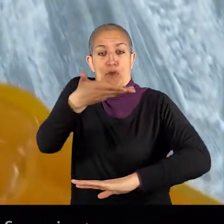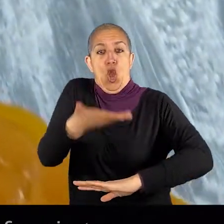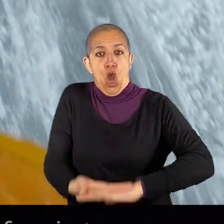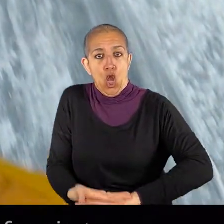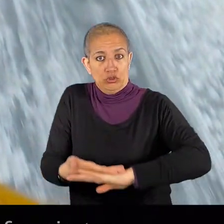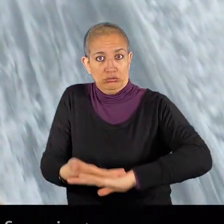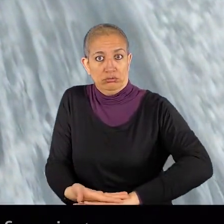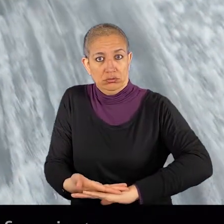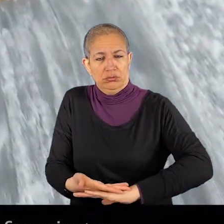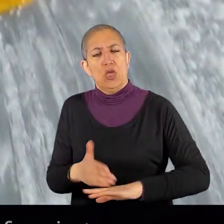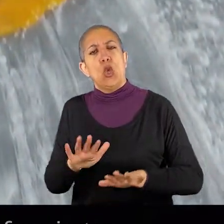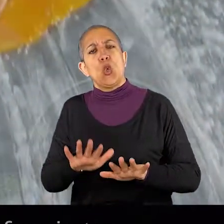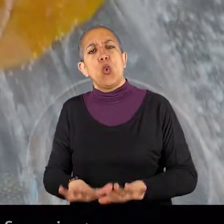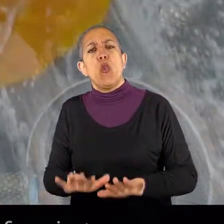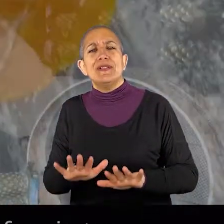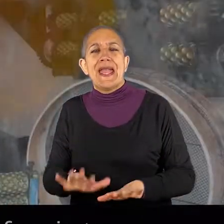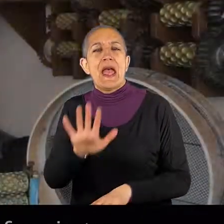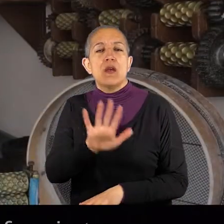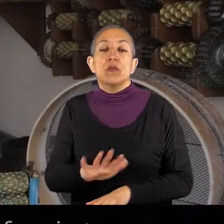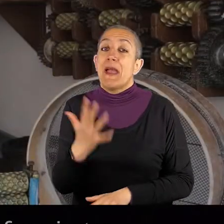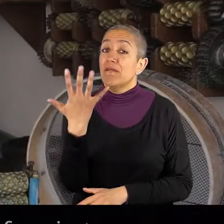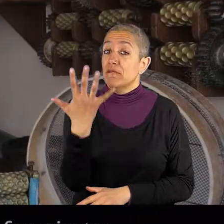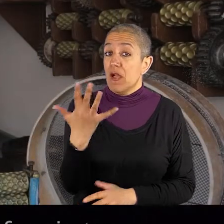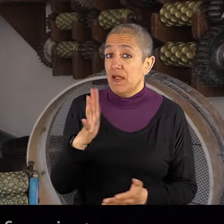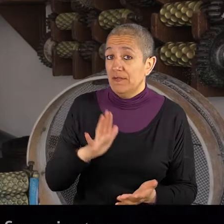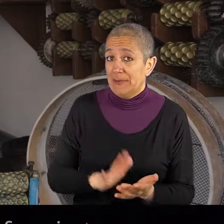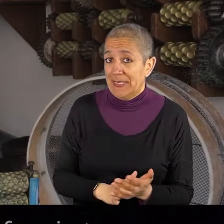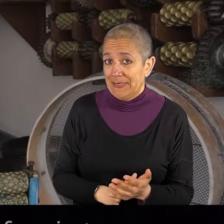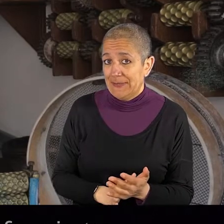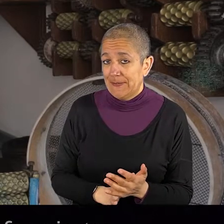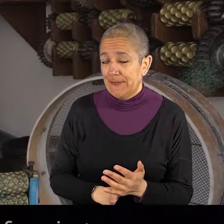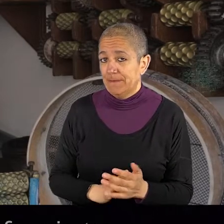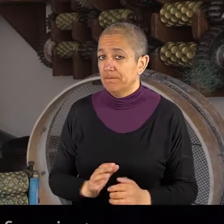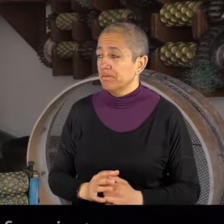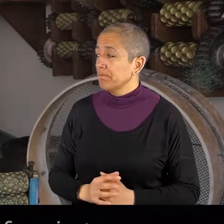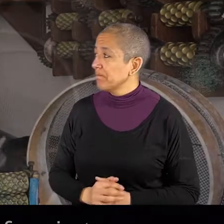and allowed to cool for about 5 minutes.